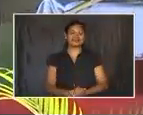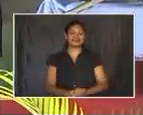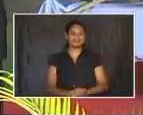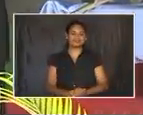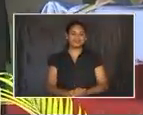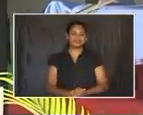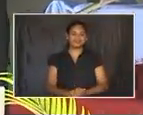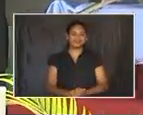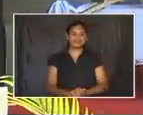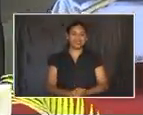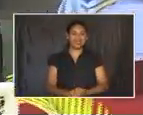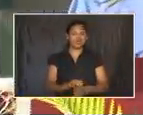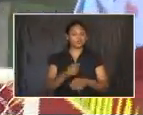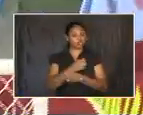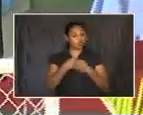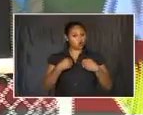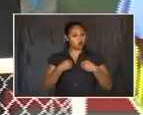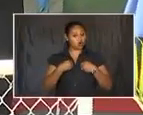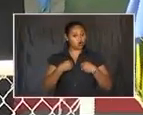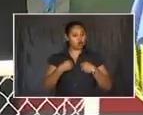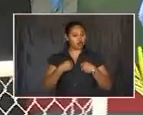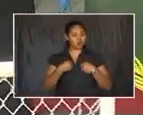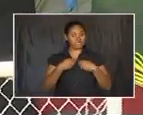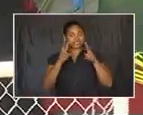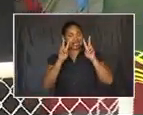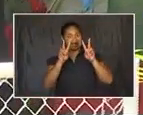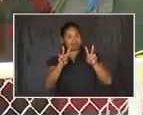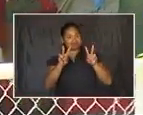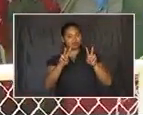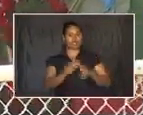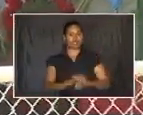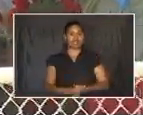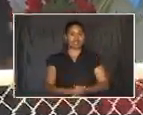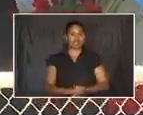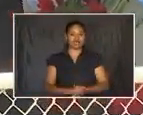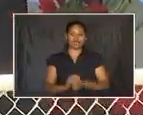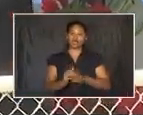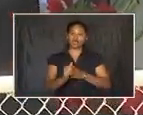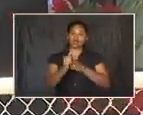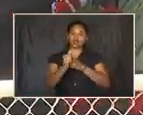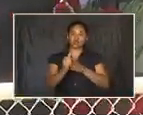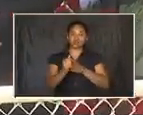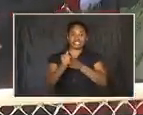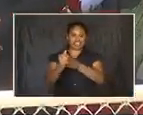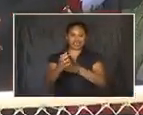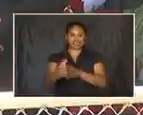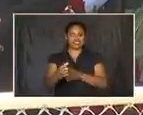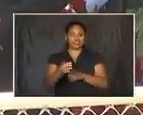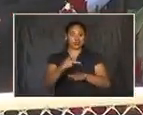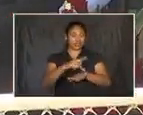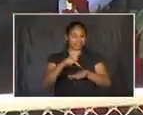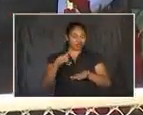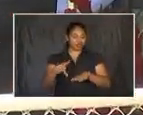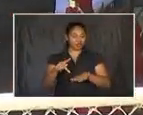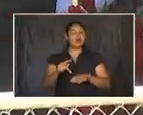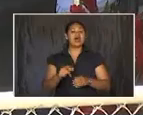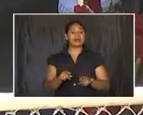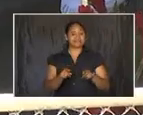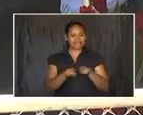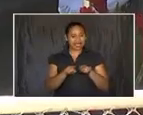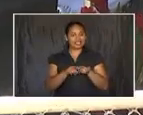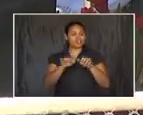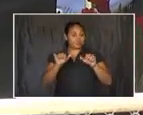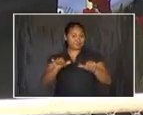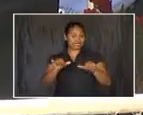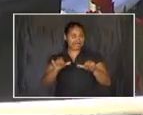en tapi kun bi grabe talanga karasa ang wala bengorina iduli non tamatini tu kabata lakena na presidente non tamatini tu pe